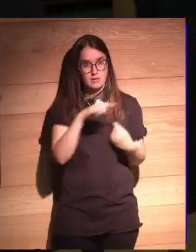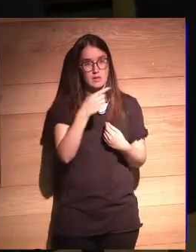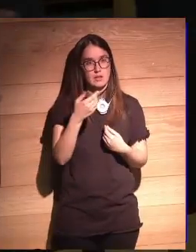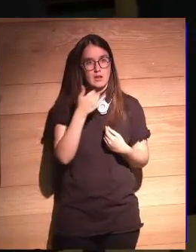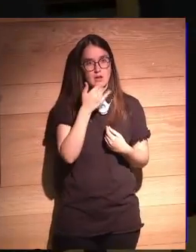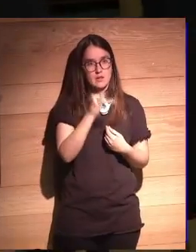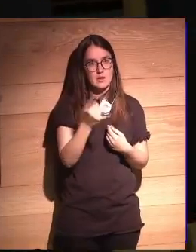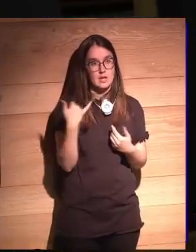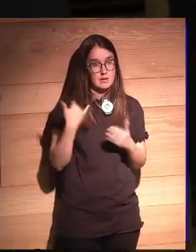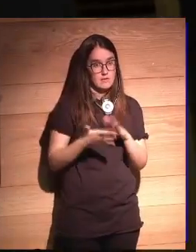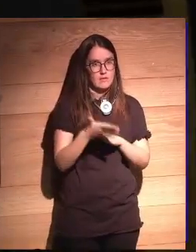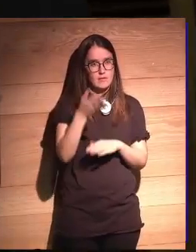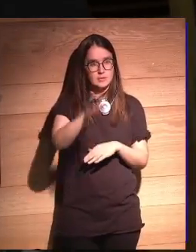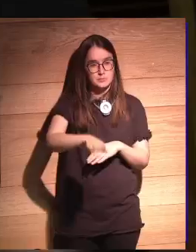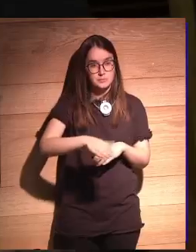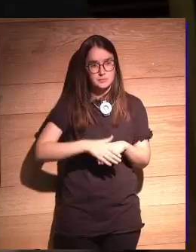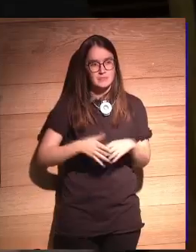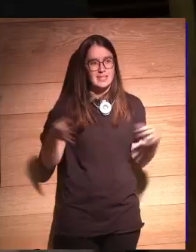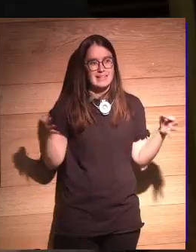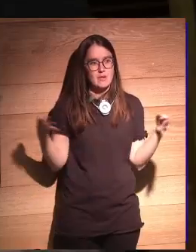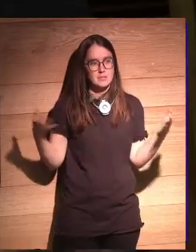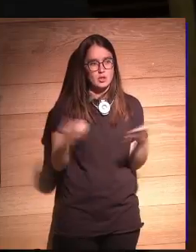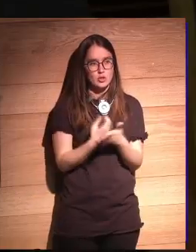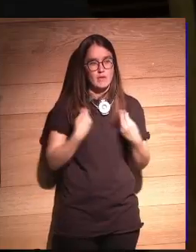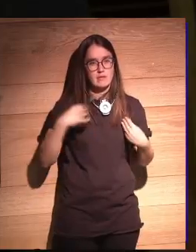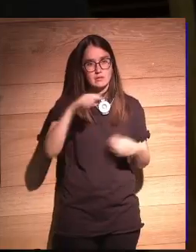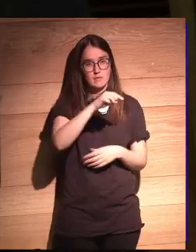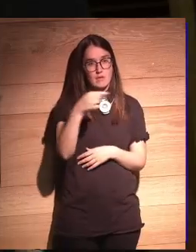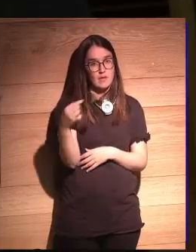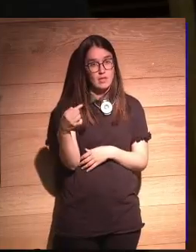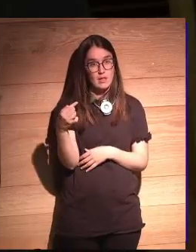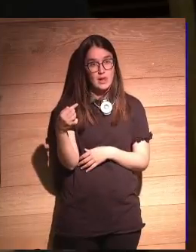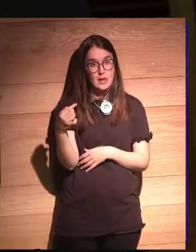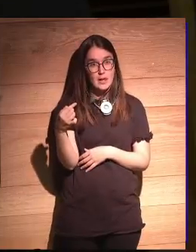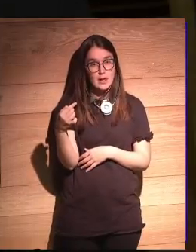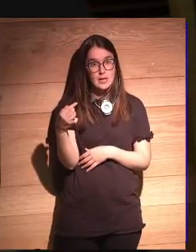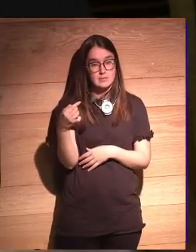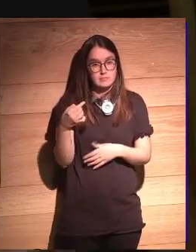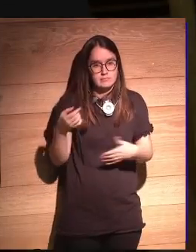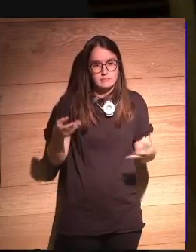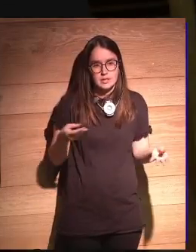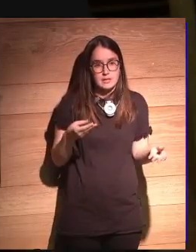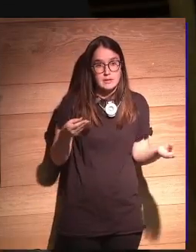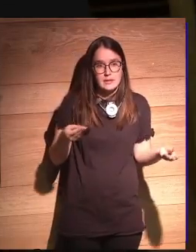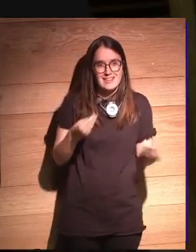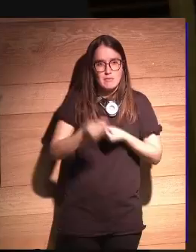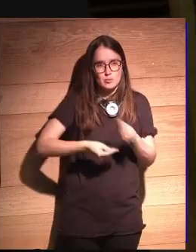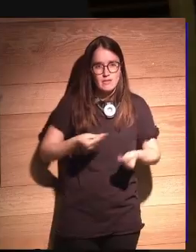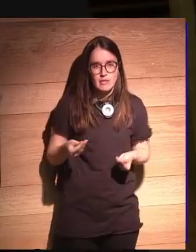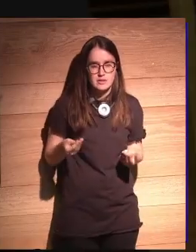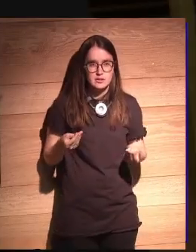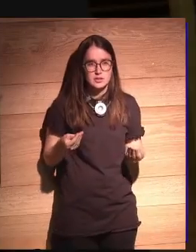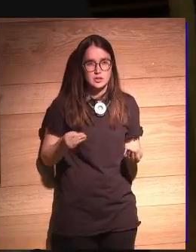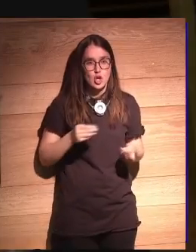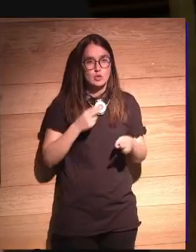ones who already own housing and will die. So what will happen with all that houses that we will not be